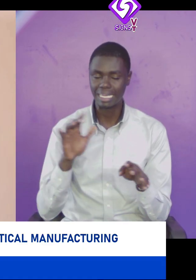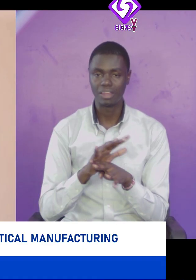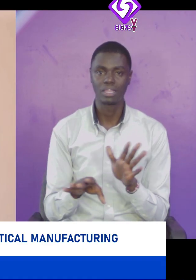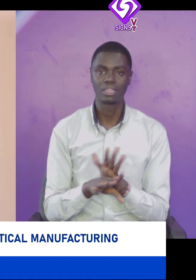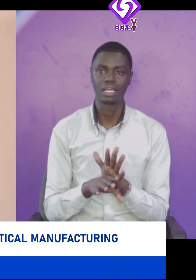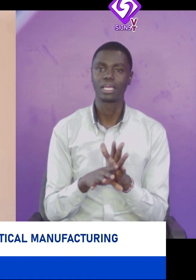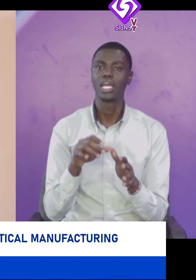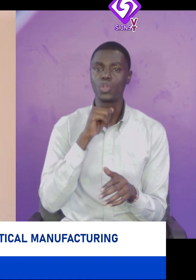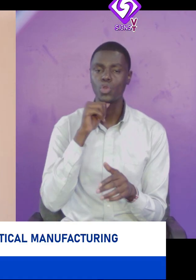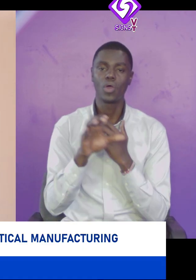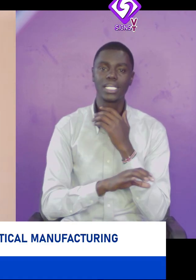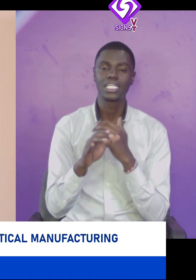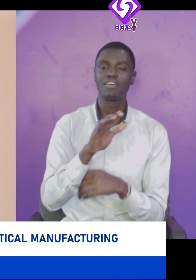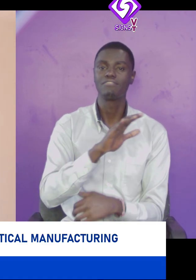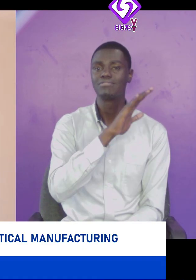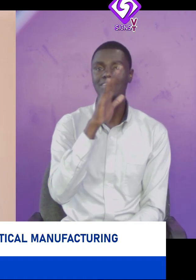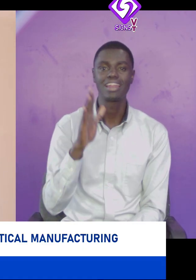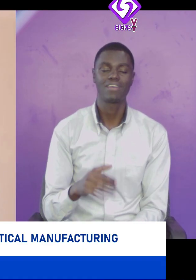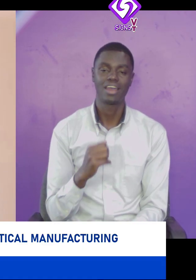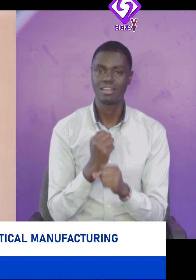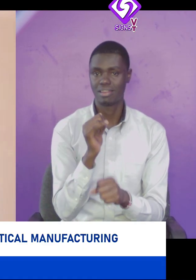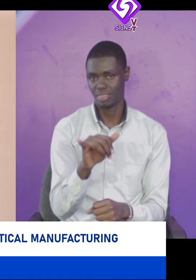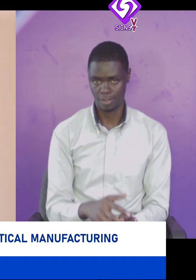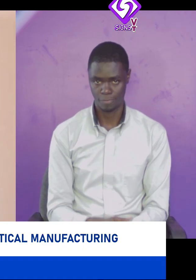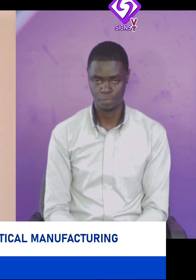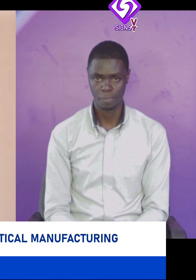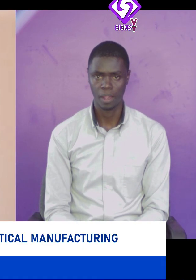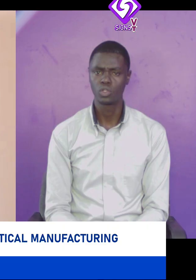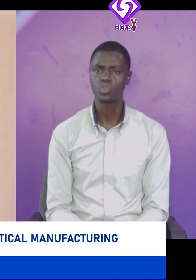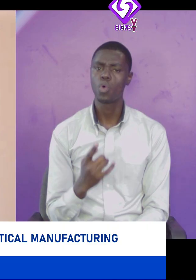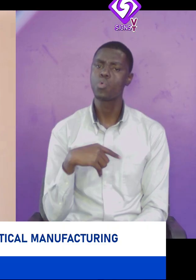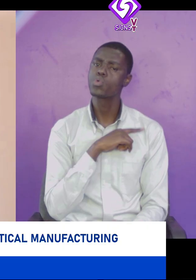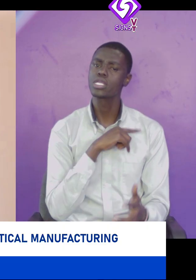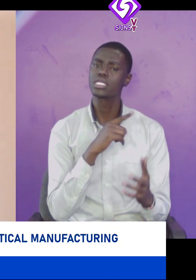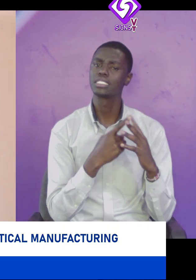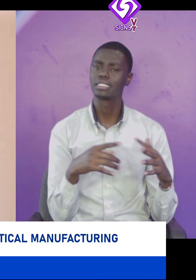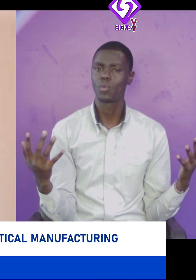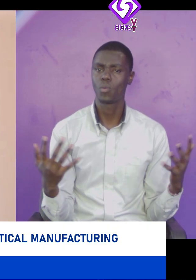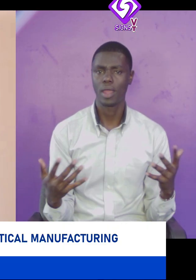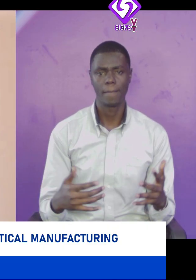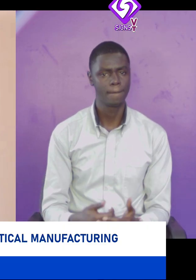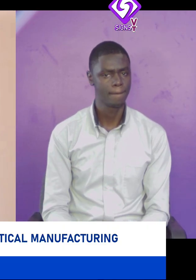no country has ever done that. So where can we start?